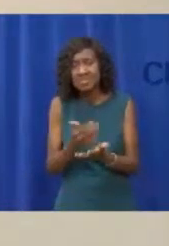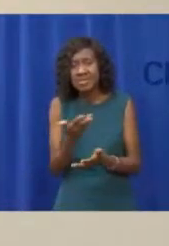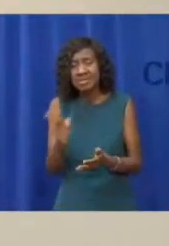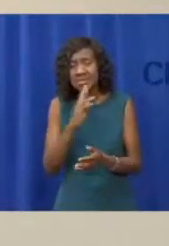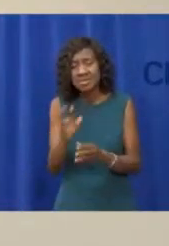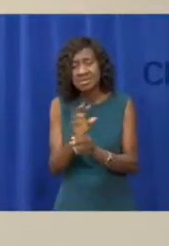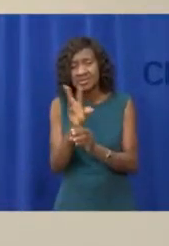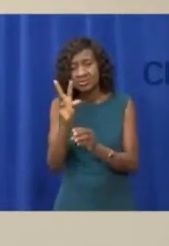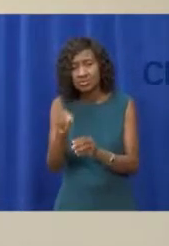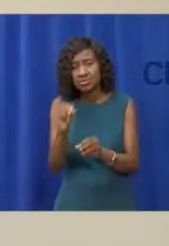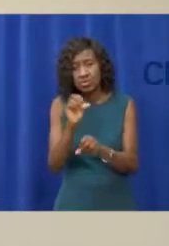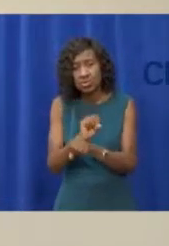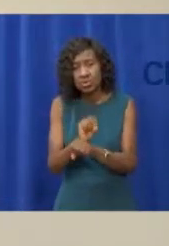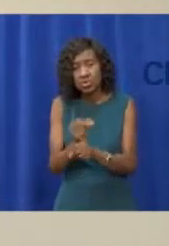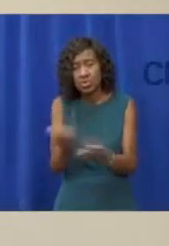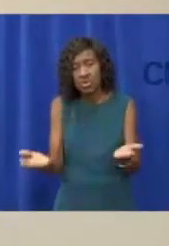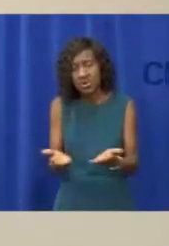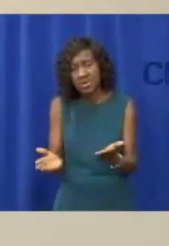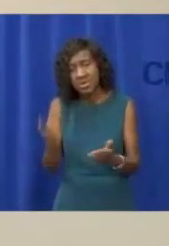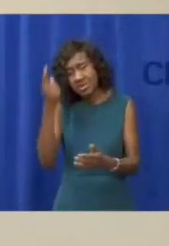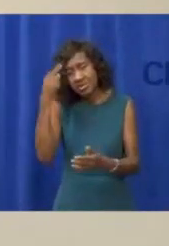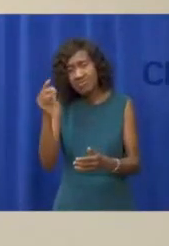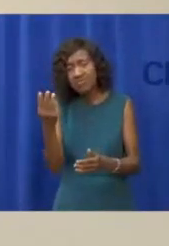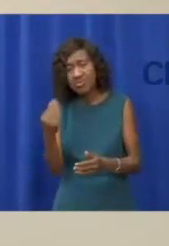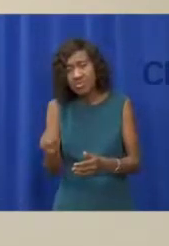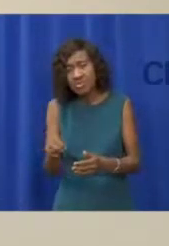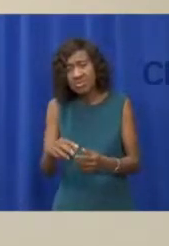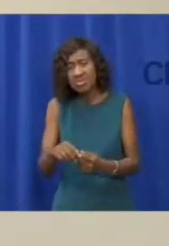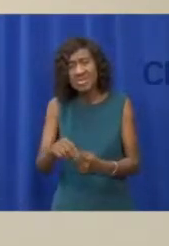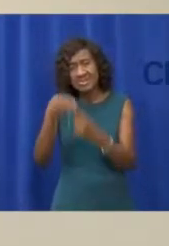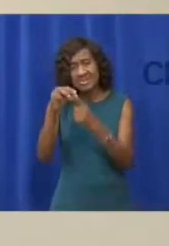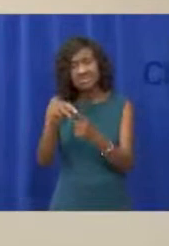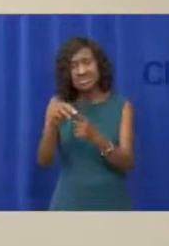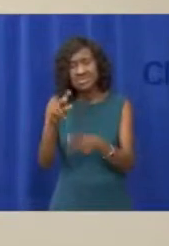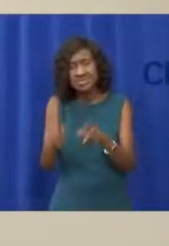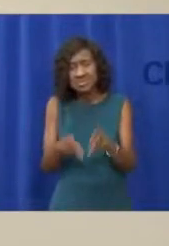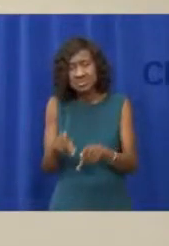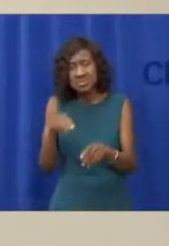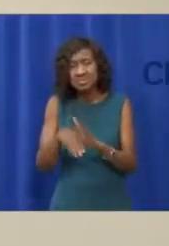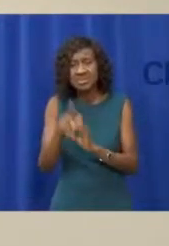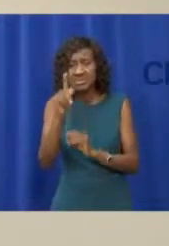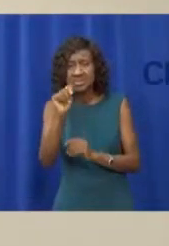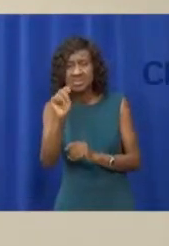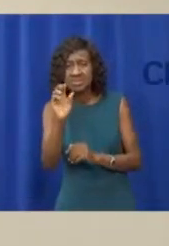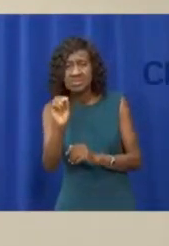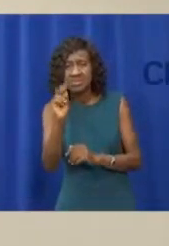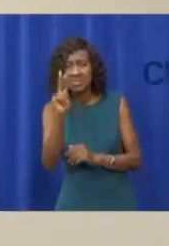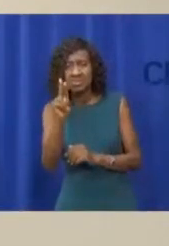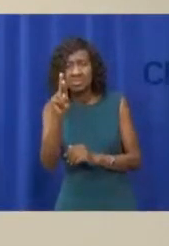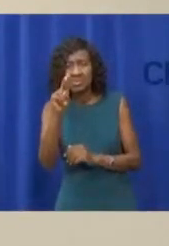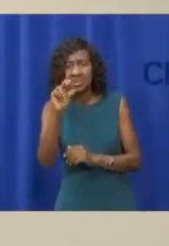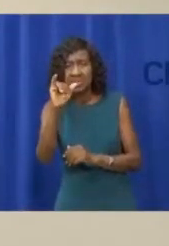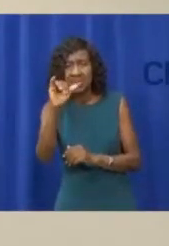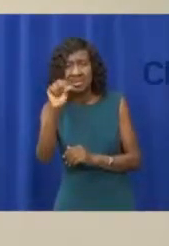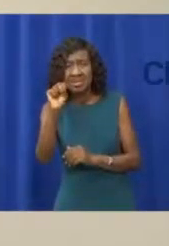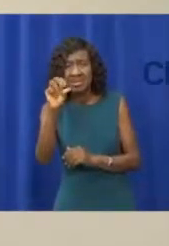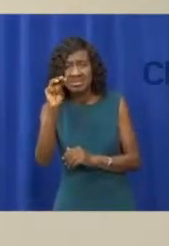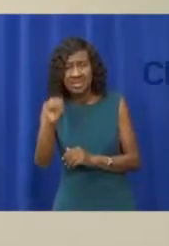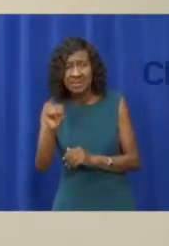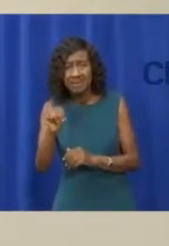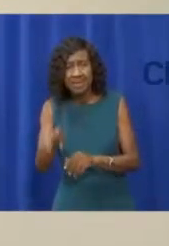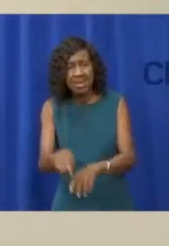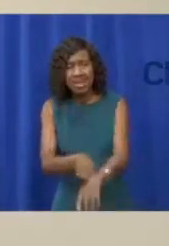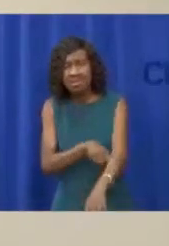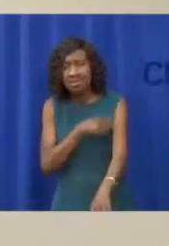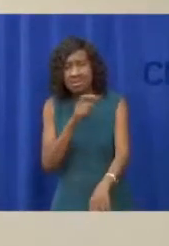in Cayman for some time to come, particularly those who are in the tourism industry. It's going to be a long time before tourism gets back up and running because